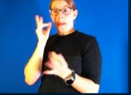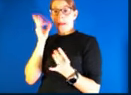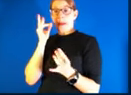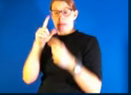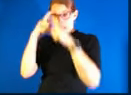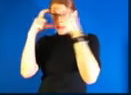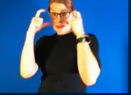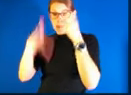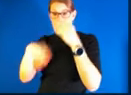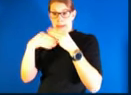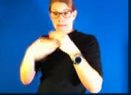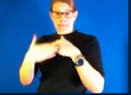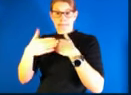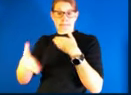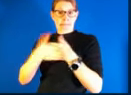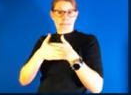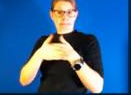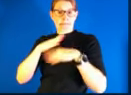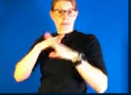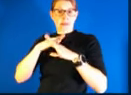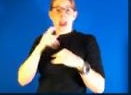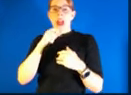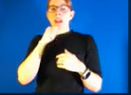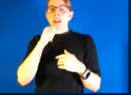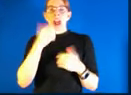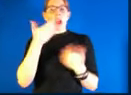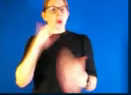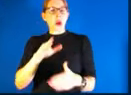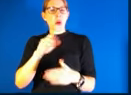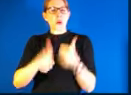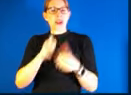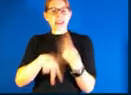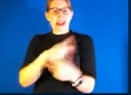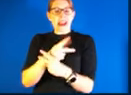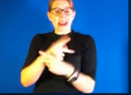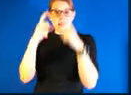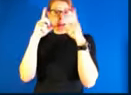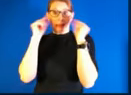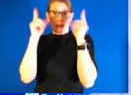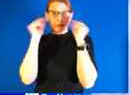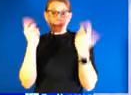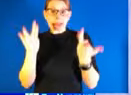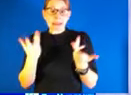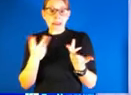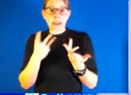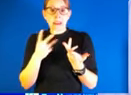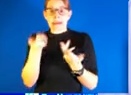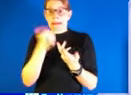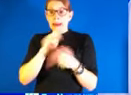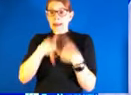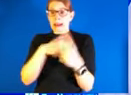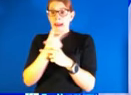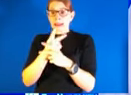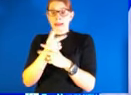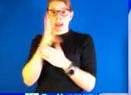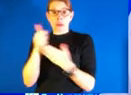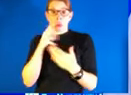extra layer. And I don't know what kind of glasses he's talking about, but any sort of protective eye gear, would that Yeah, help? and I had this question from a physician